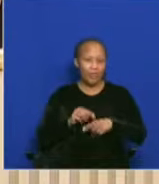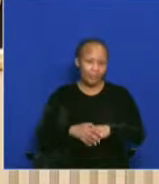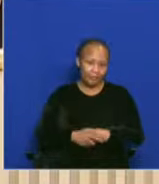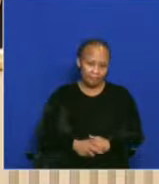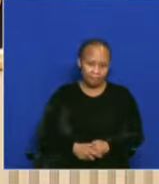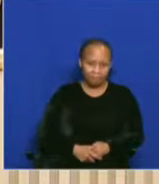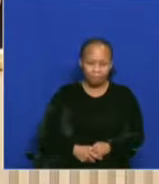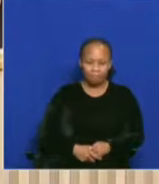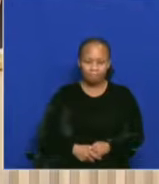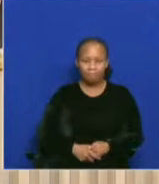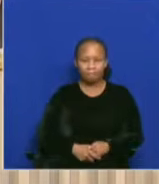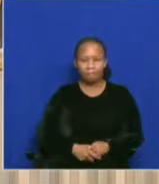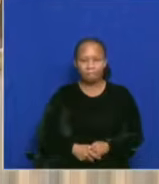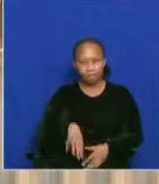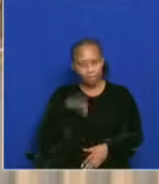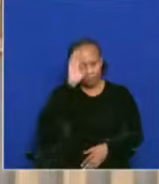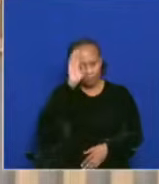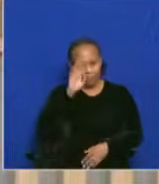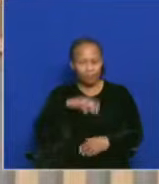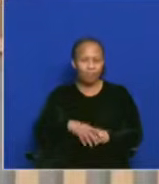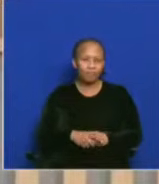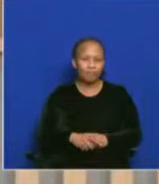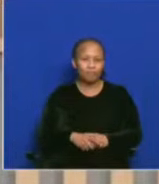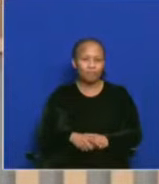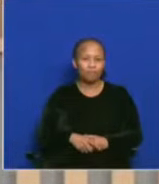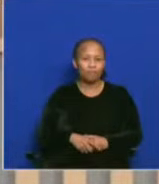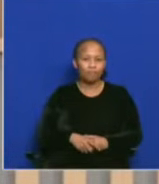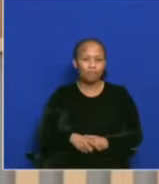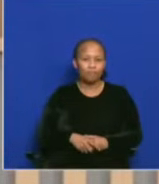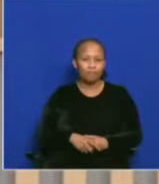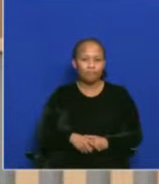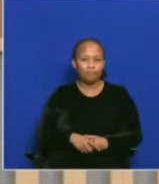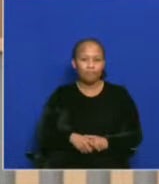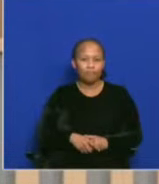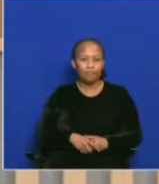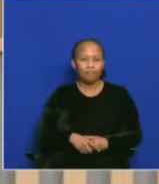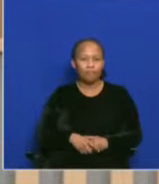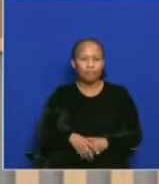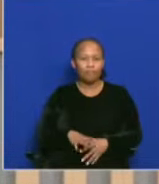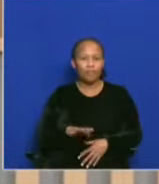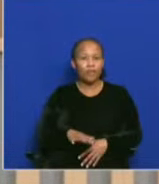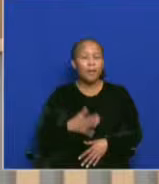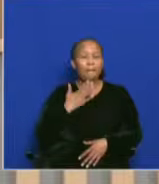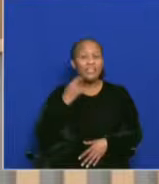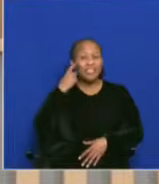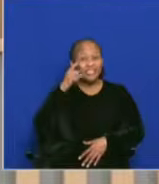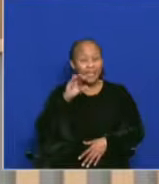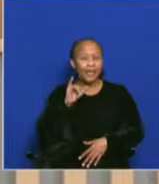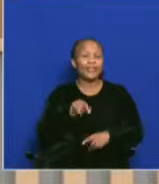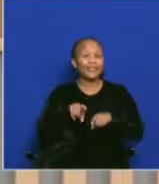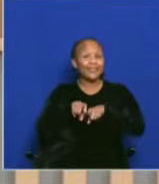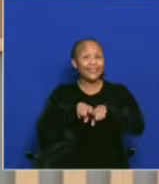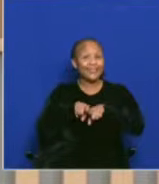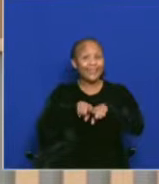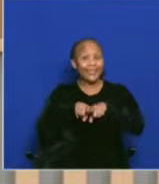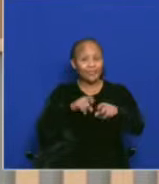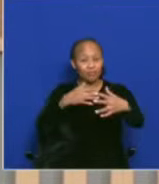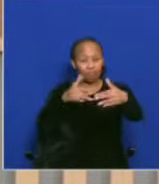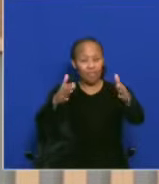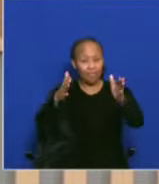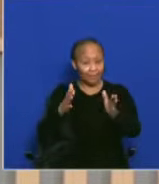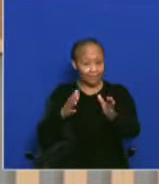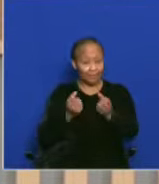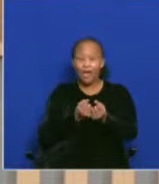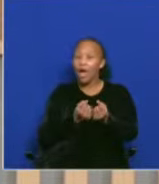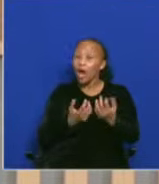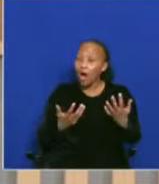Salam Zazi Guru. Please check with the pilot how many test kits are they looking at ordering, the